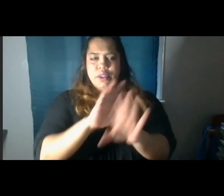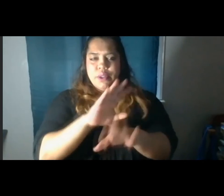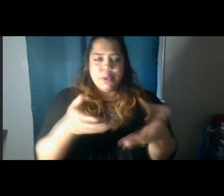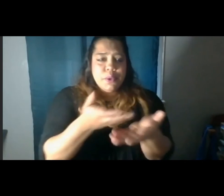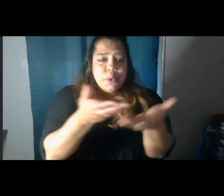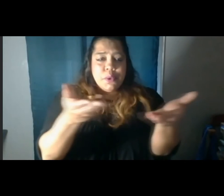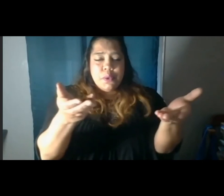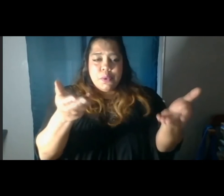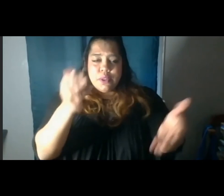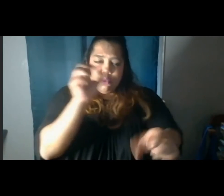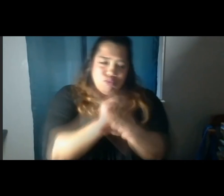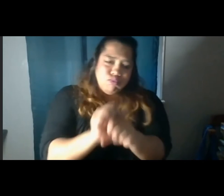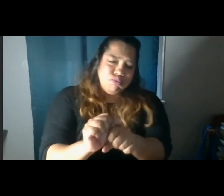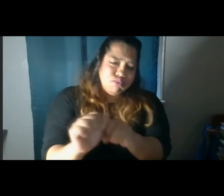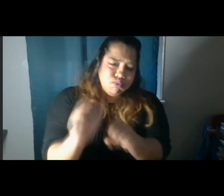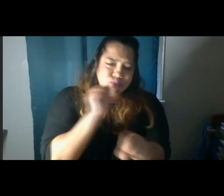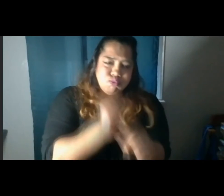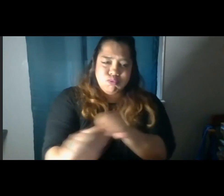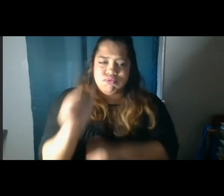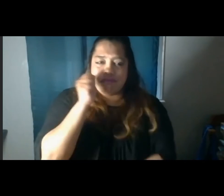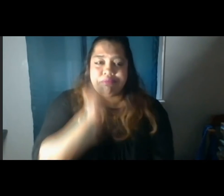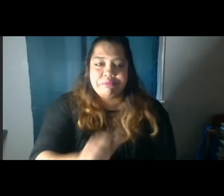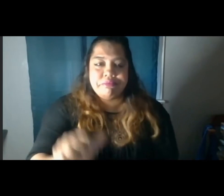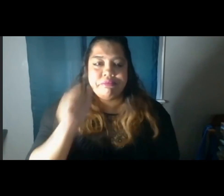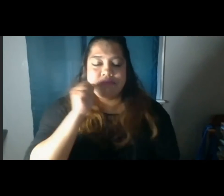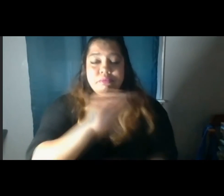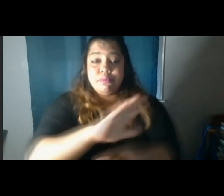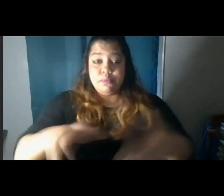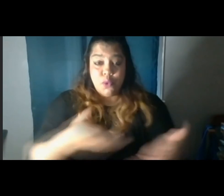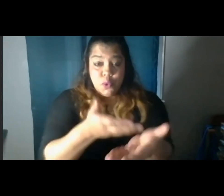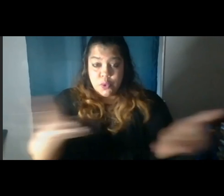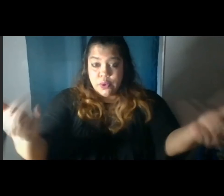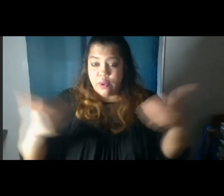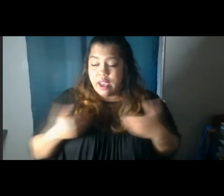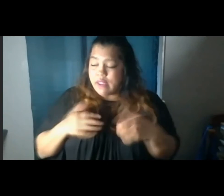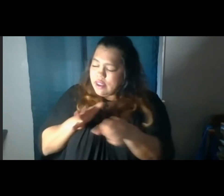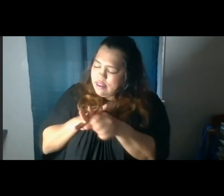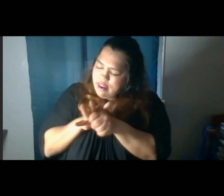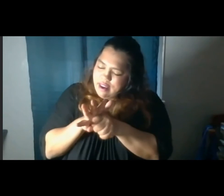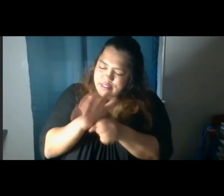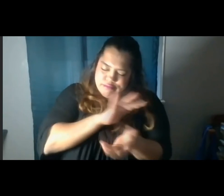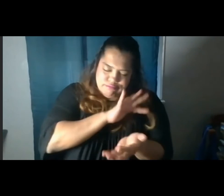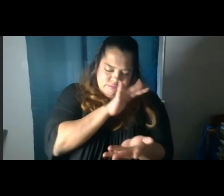We do enough. We have enough, let